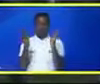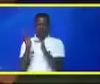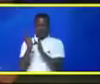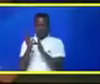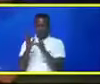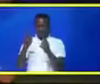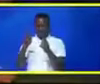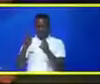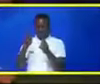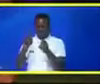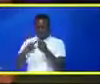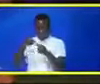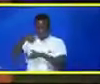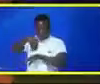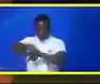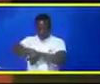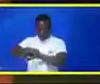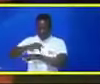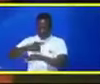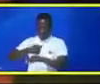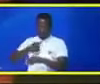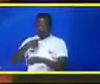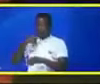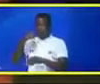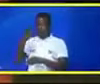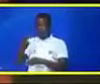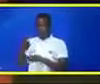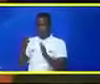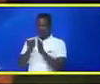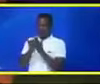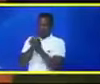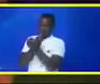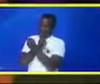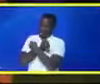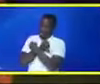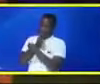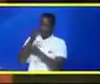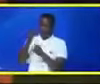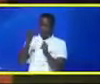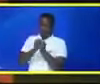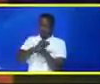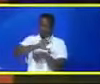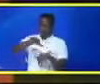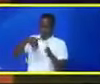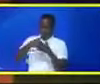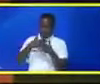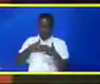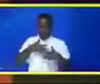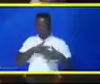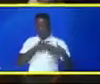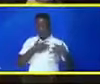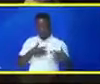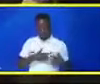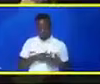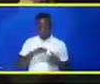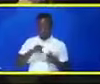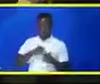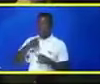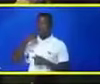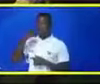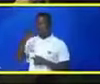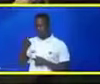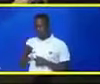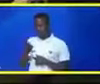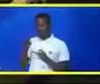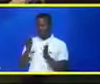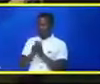tonight I declare that I love you with all my heart. I declare